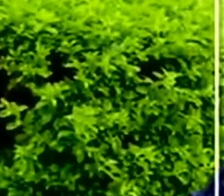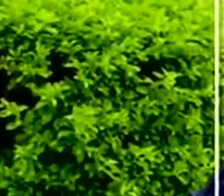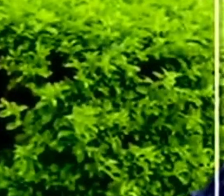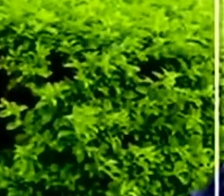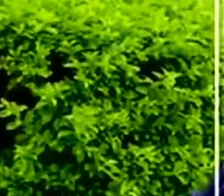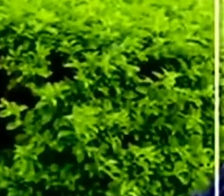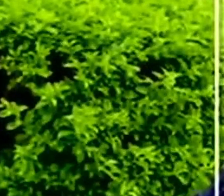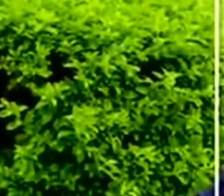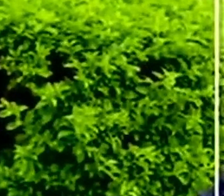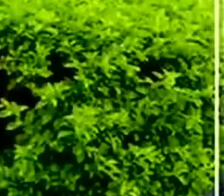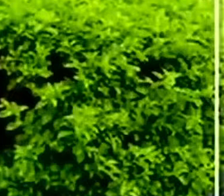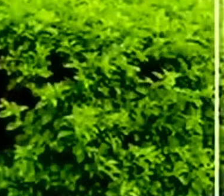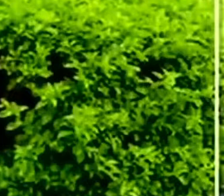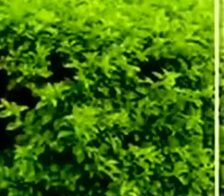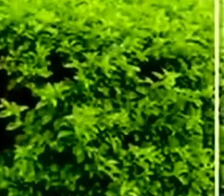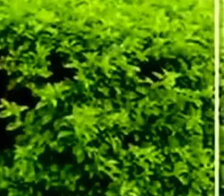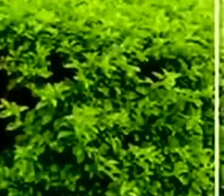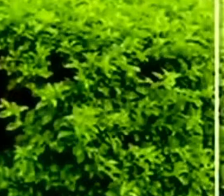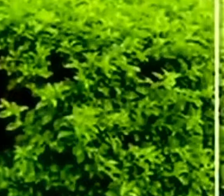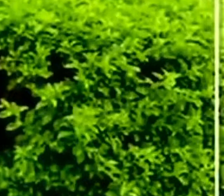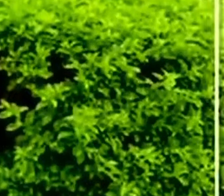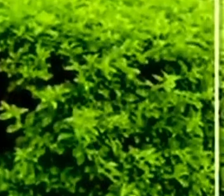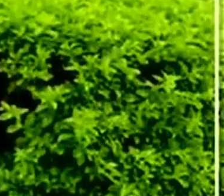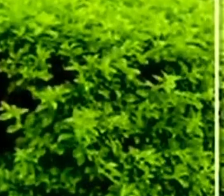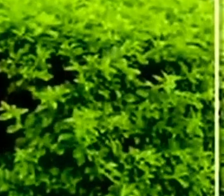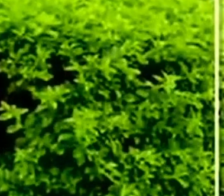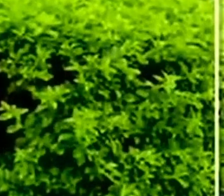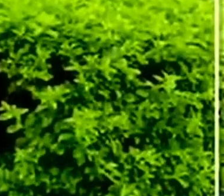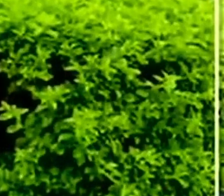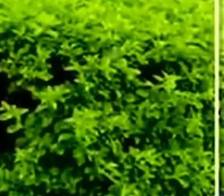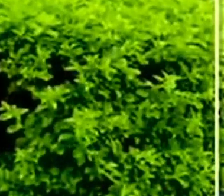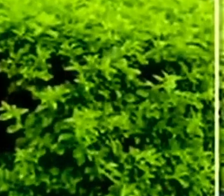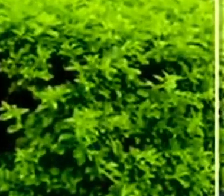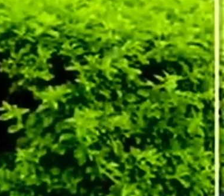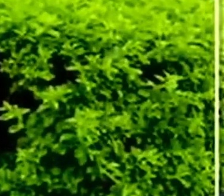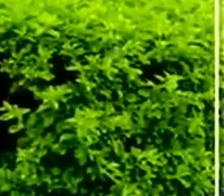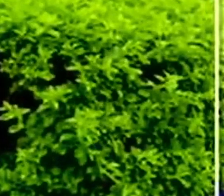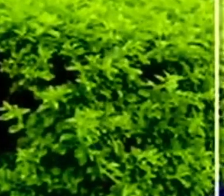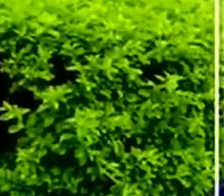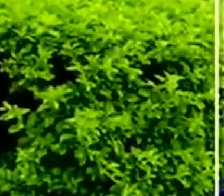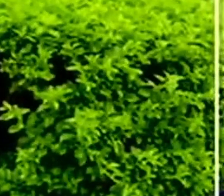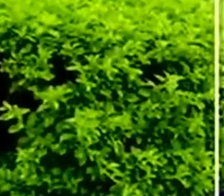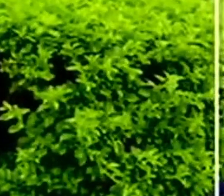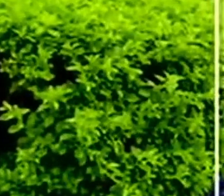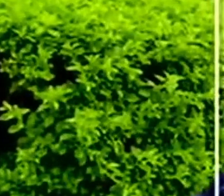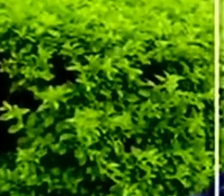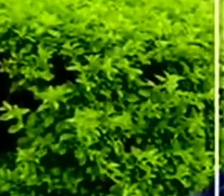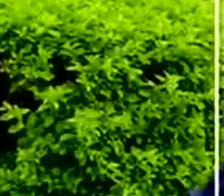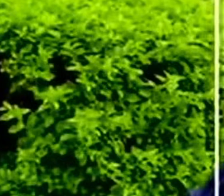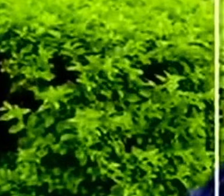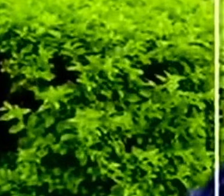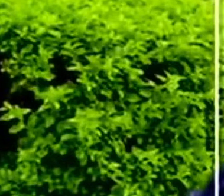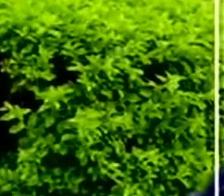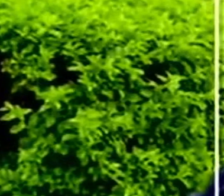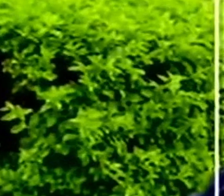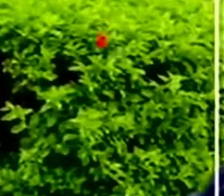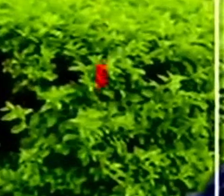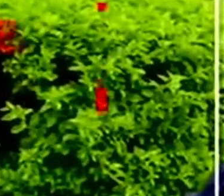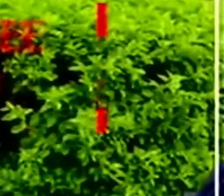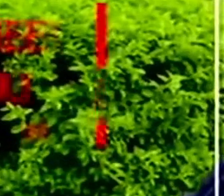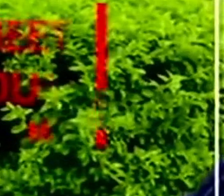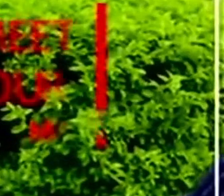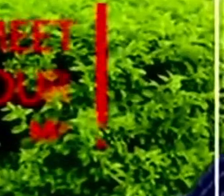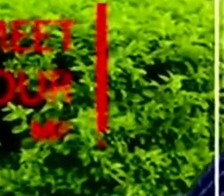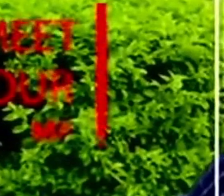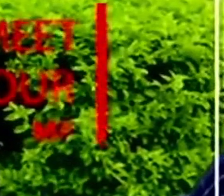some South American countries, also to say developing nations. I have 26 years of experience in